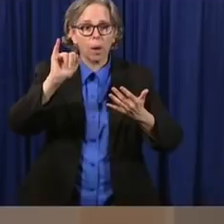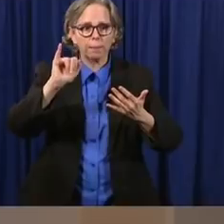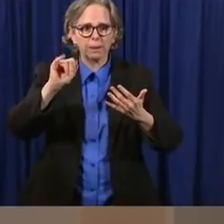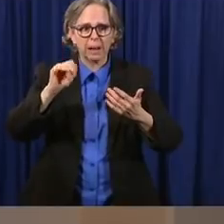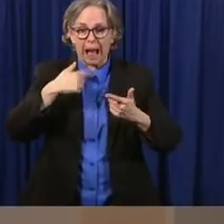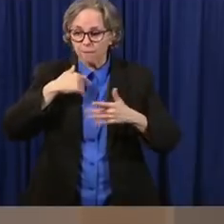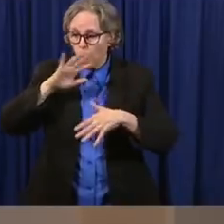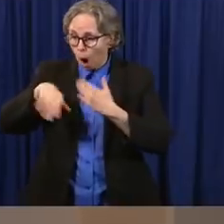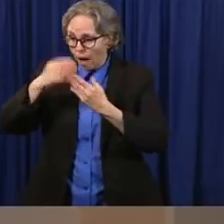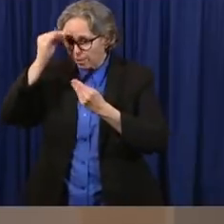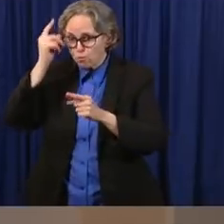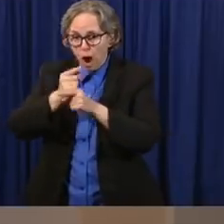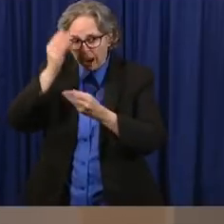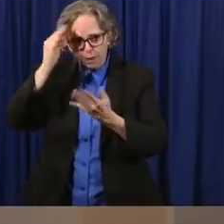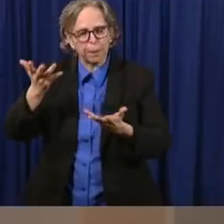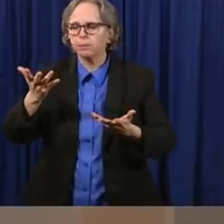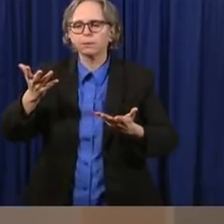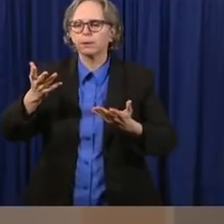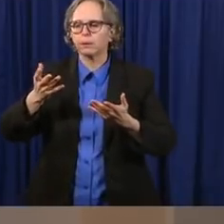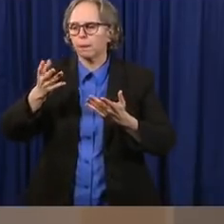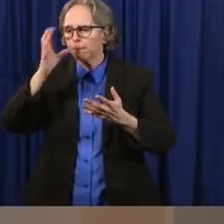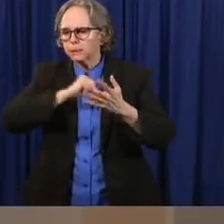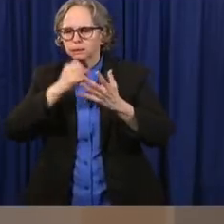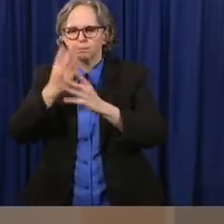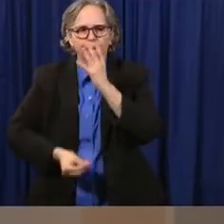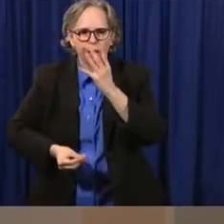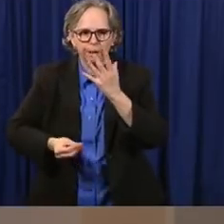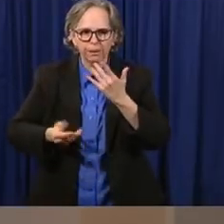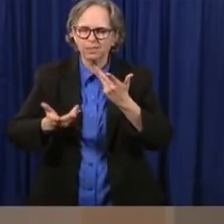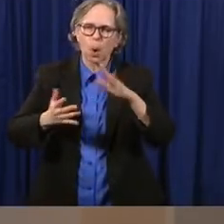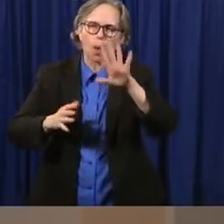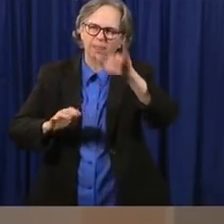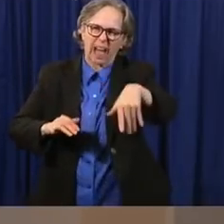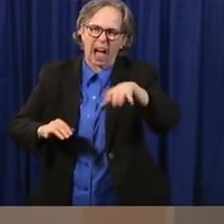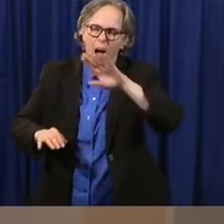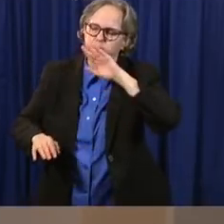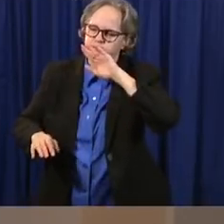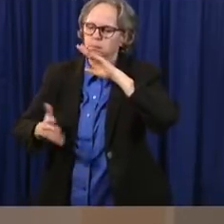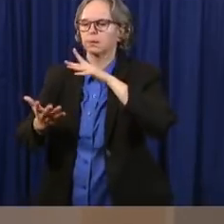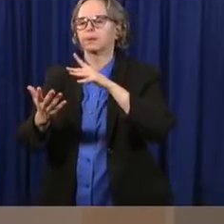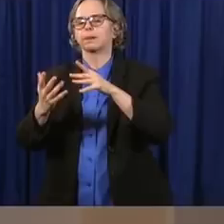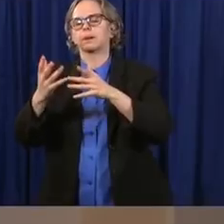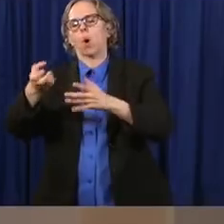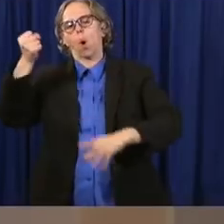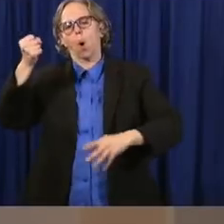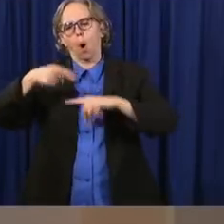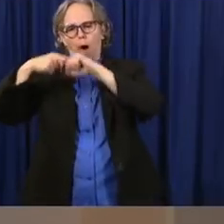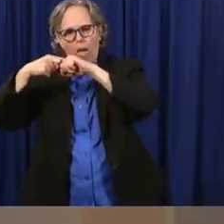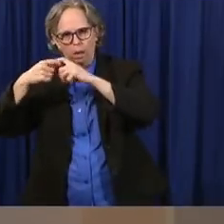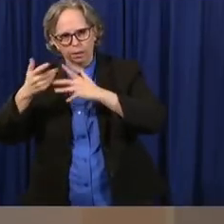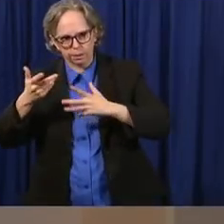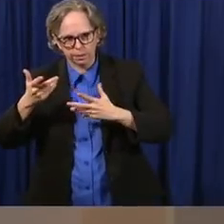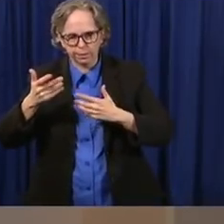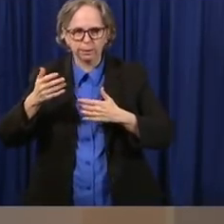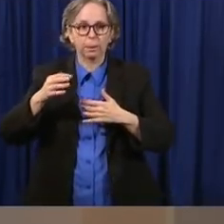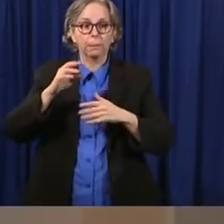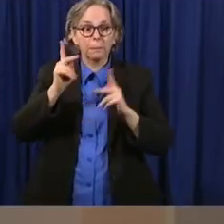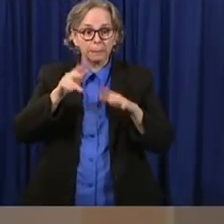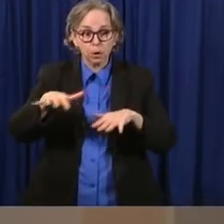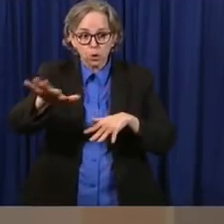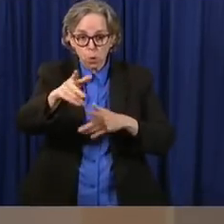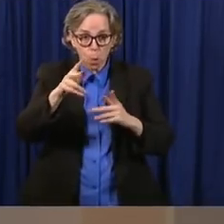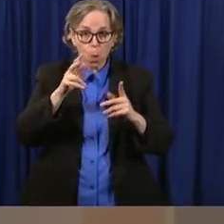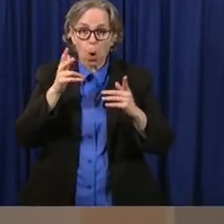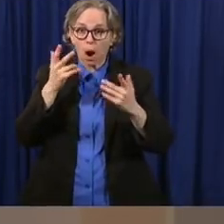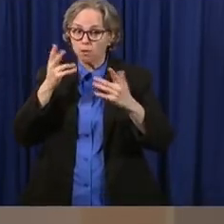apply. And I know that can be frustrating, so that's why I would encourage folks, before you try to get through, go to the website and read everything that